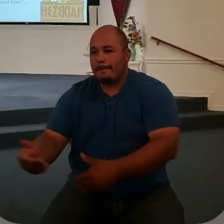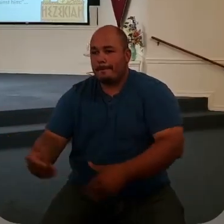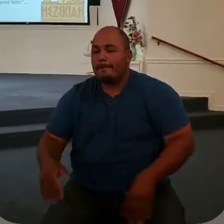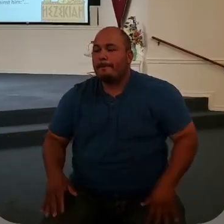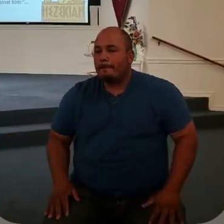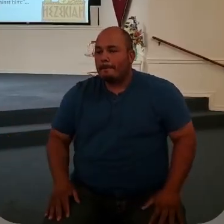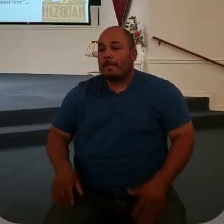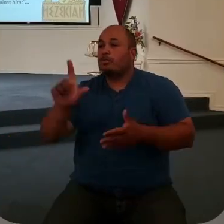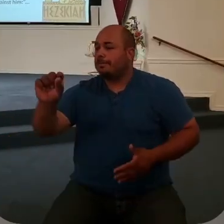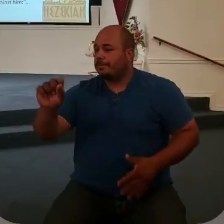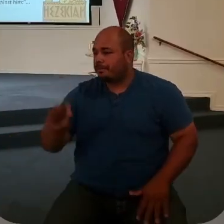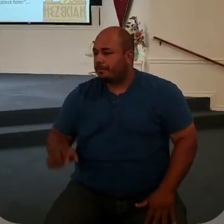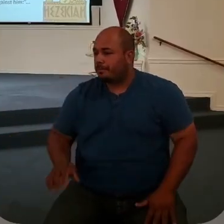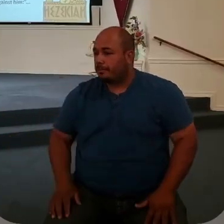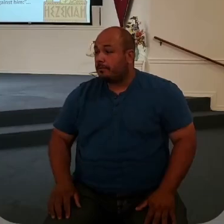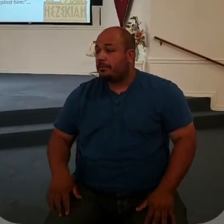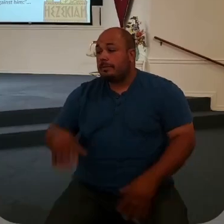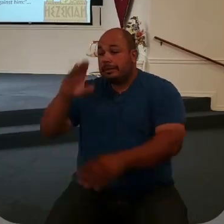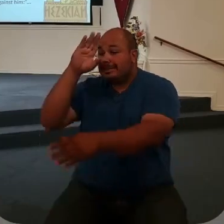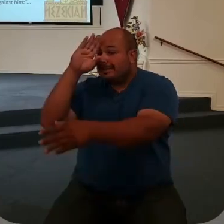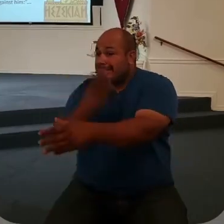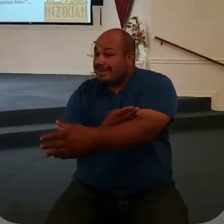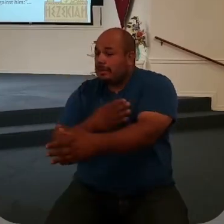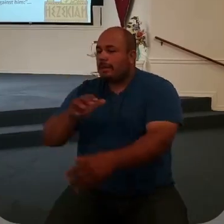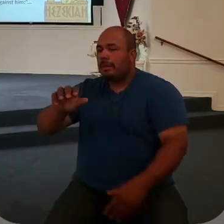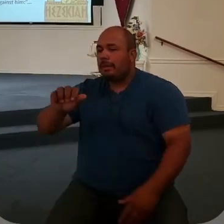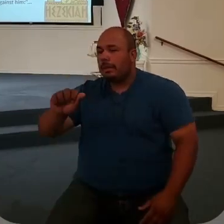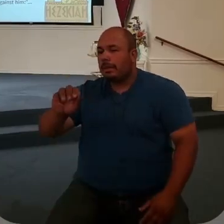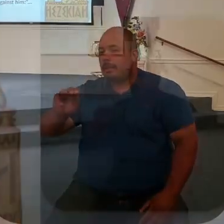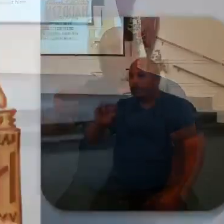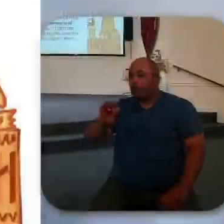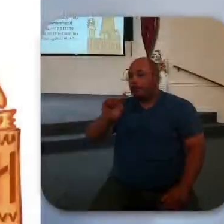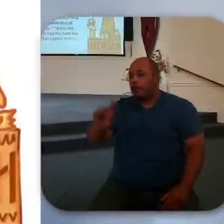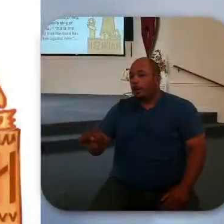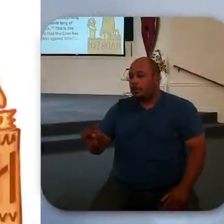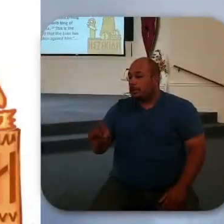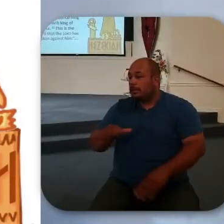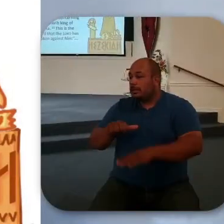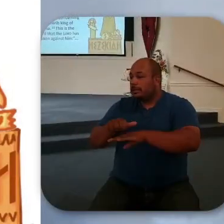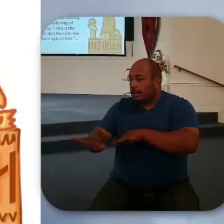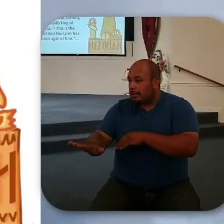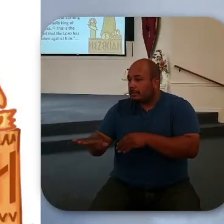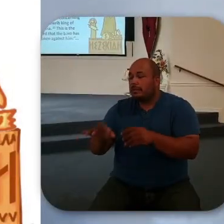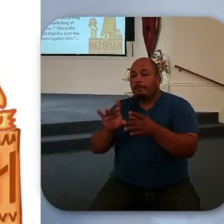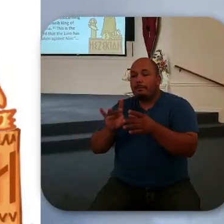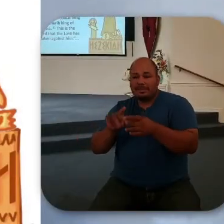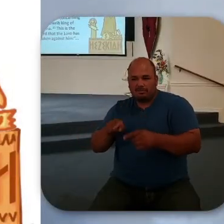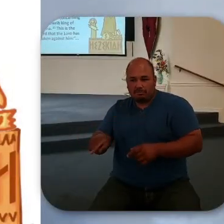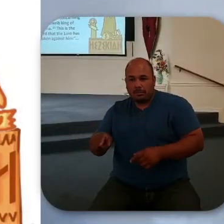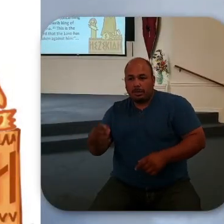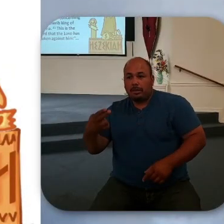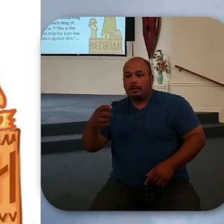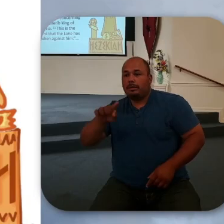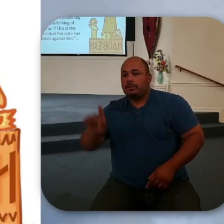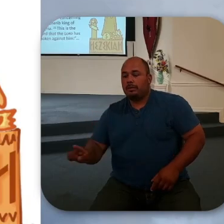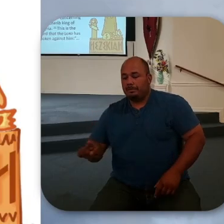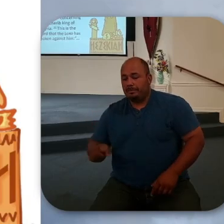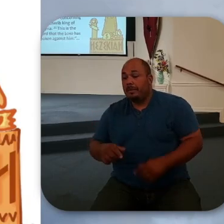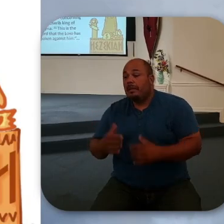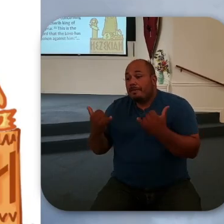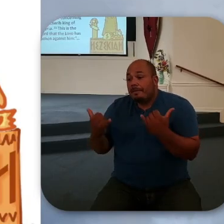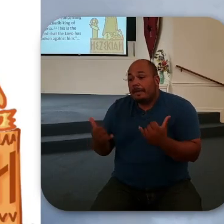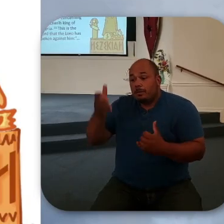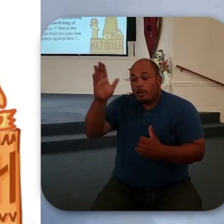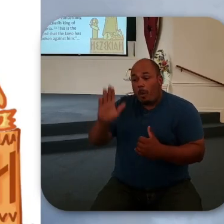Then Isaiah, son of Amoz, sent a message to Hezekiah. This is what the Lord, the God of Israel, says. I have heard